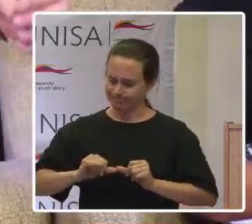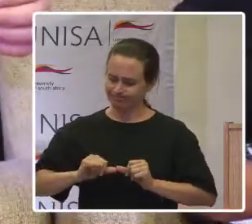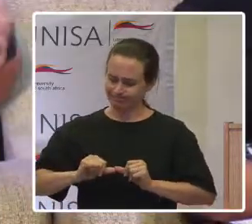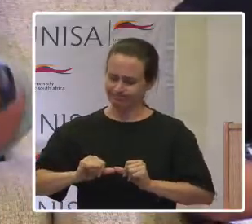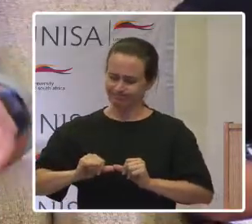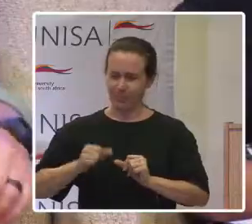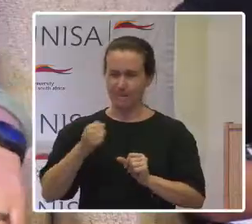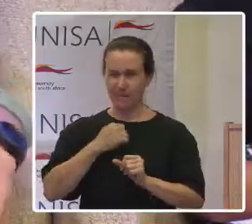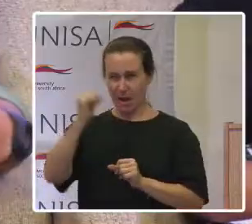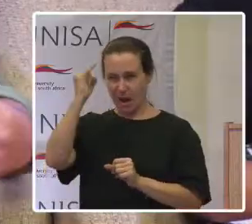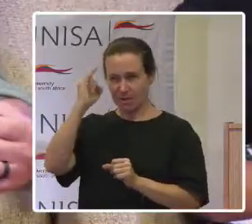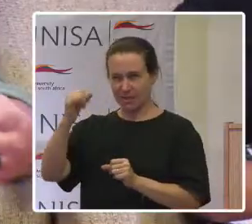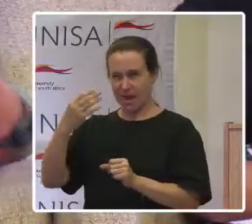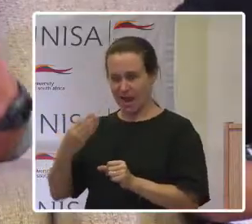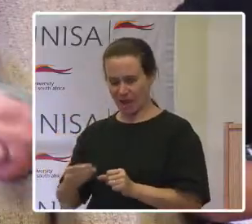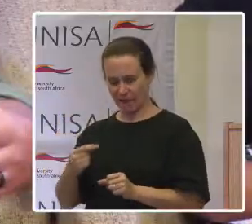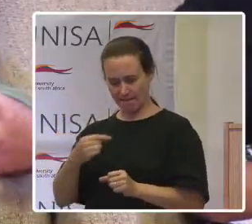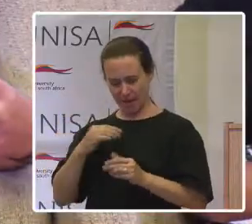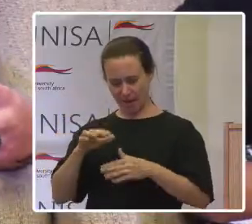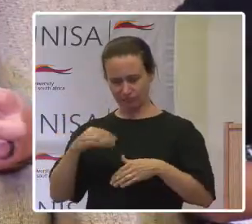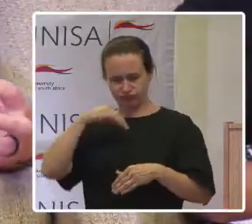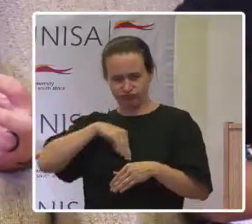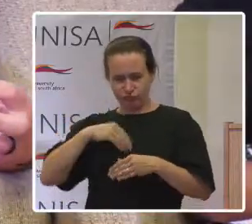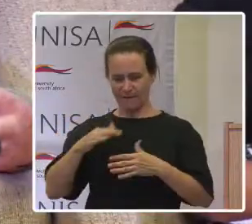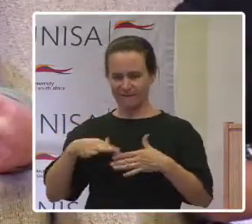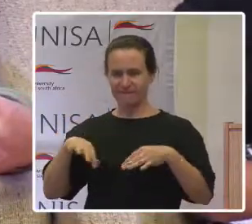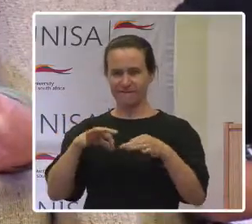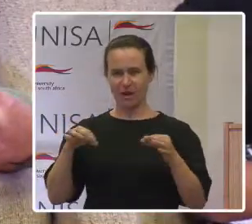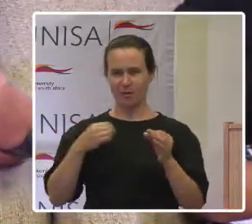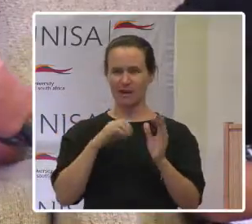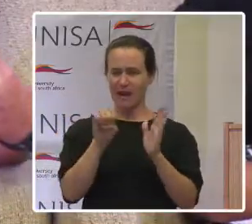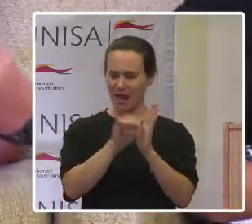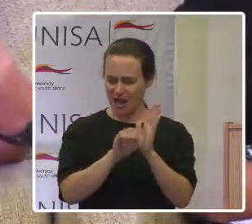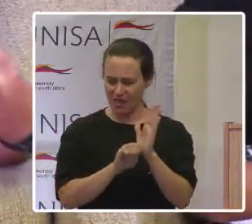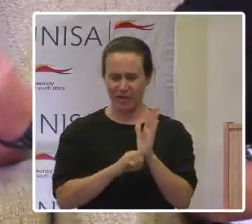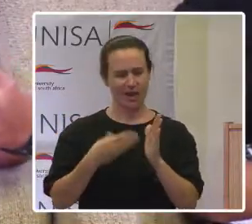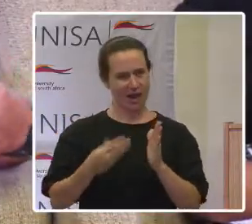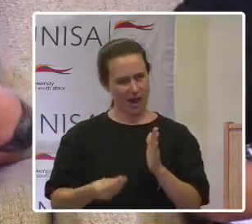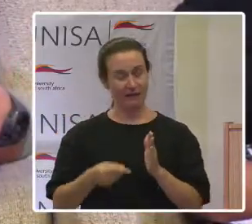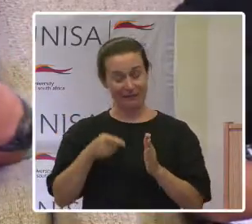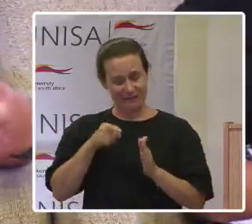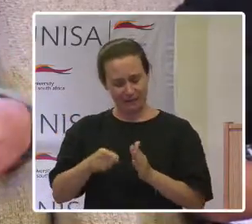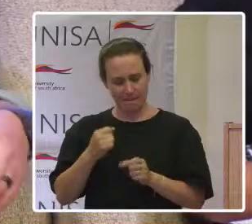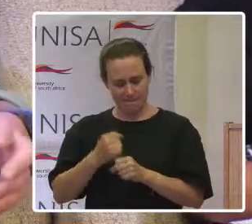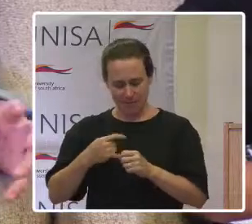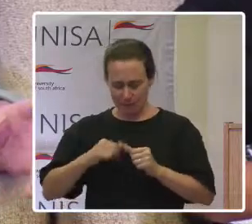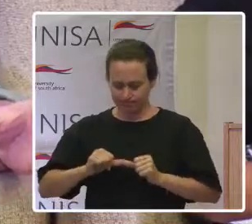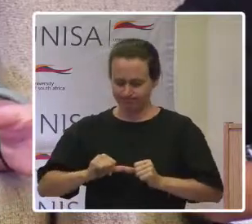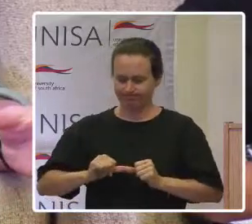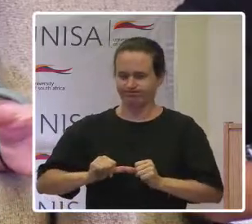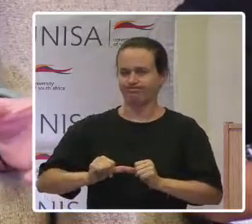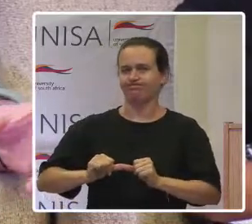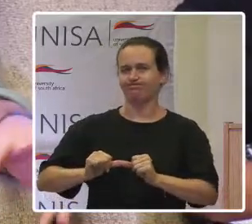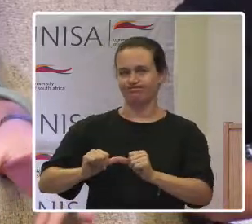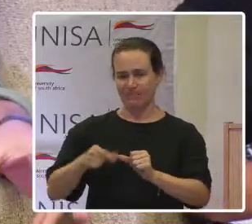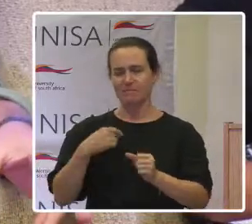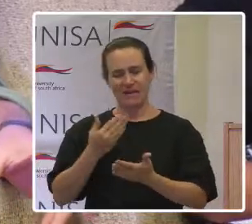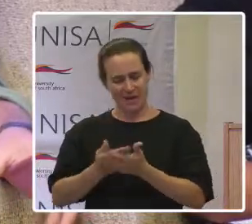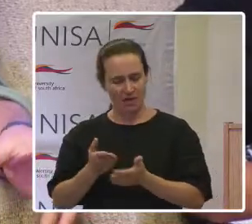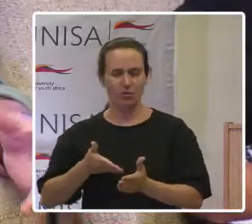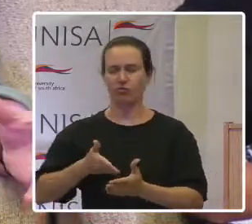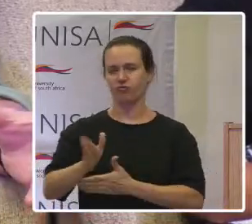your ideas, your morals, your ethics, and your project is what is going to carry you